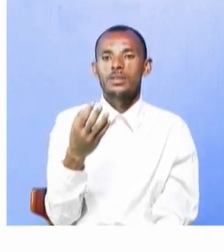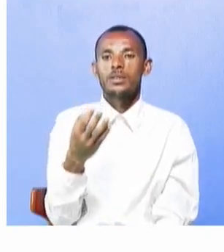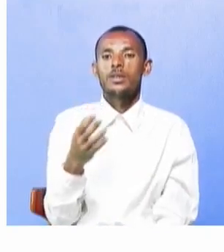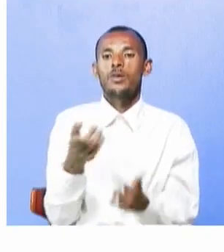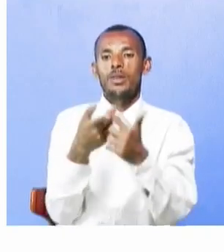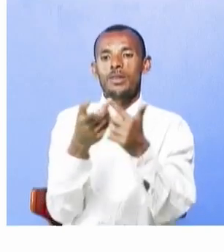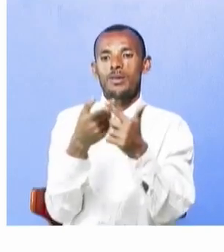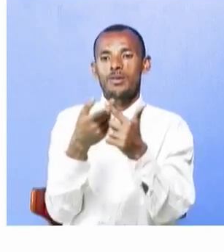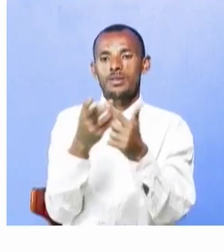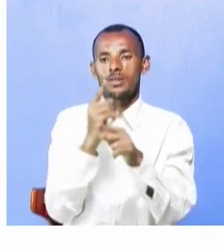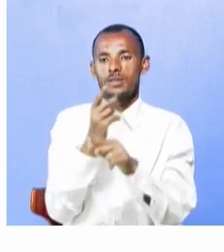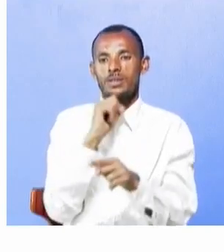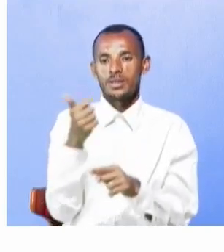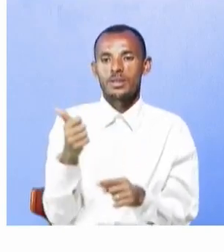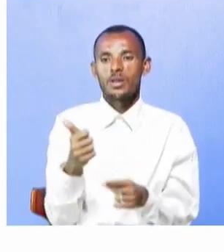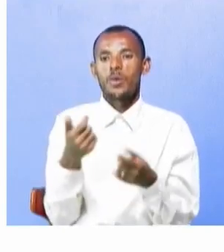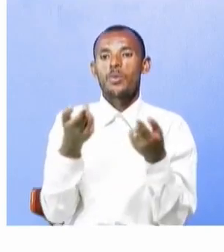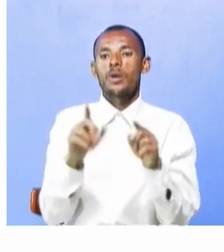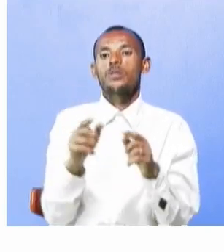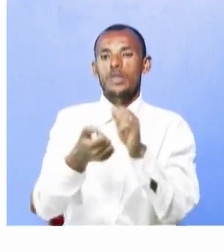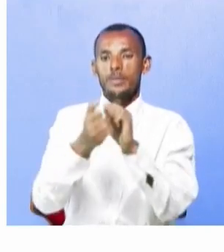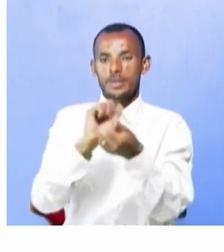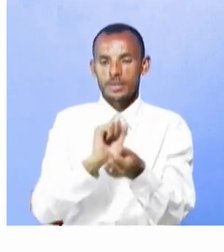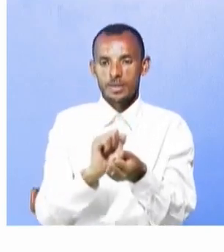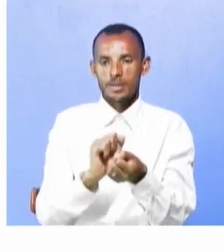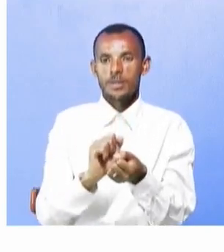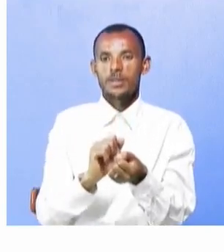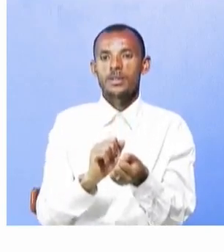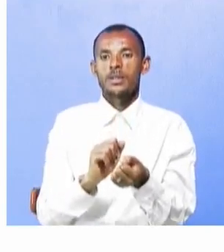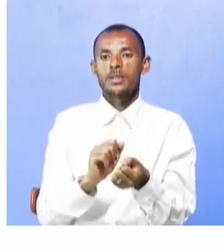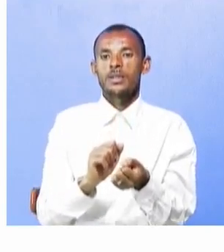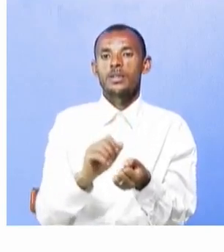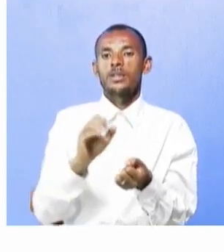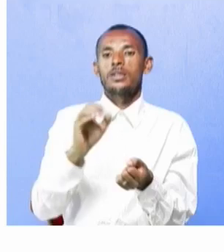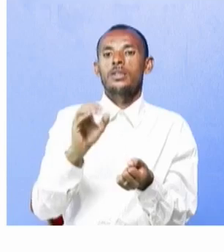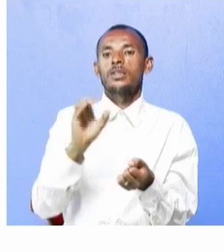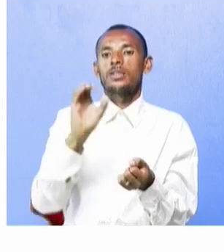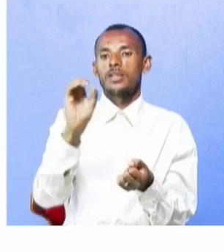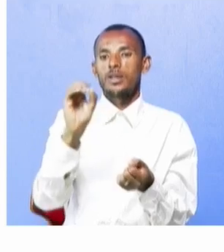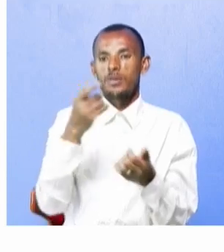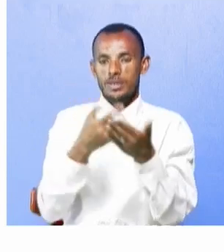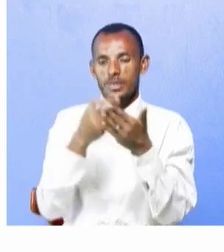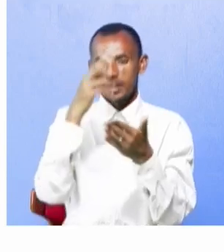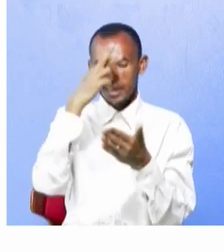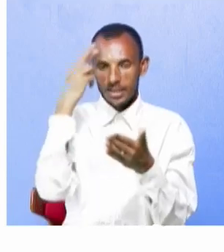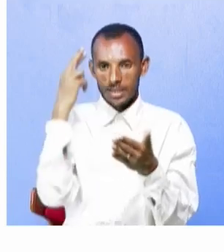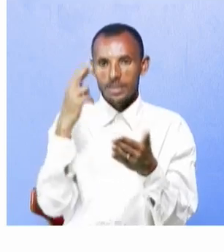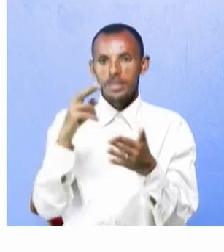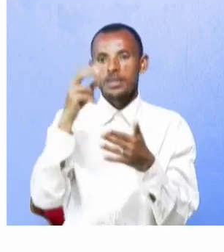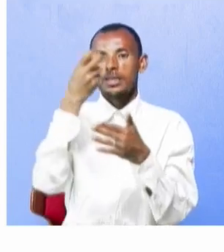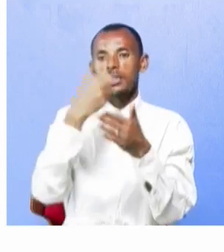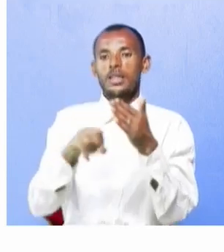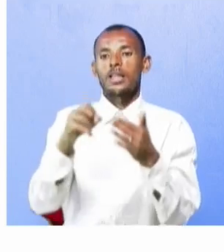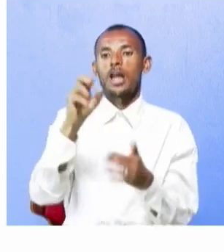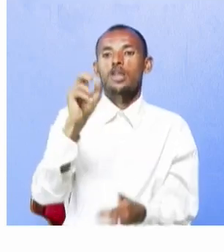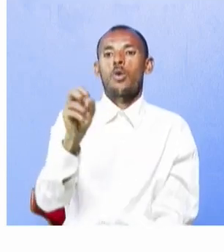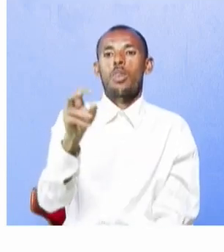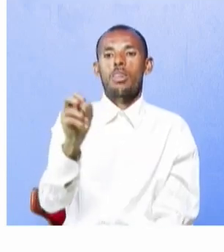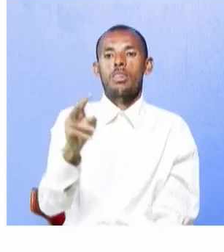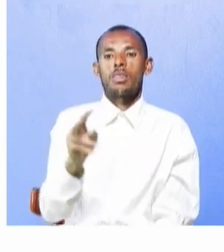this case, whenever you substitute 0 in this case, the result is 12,